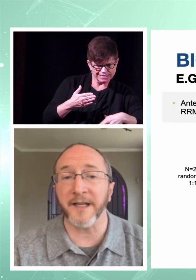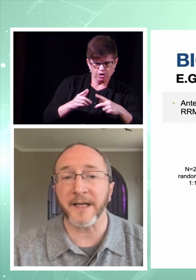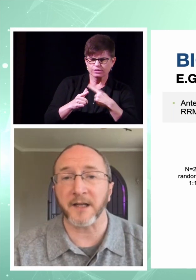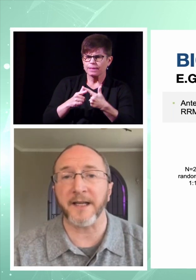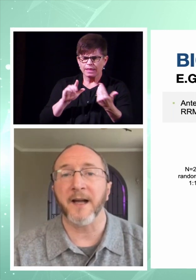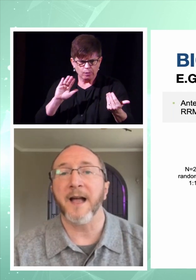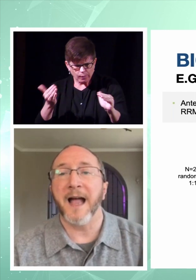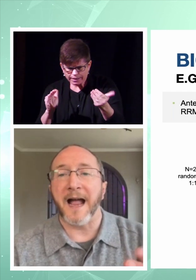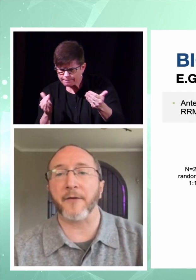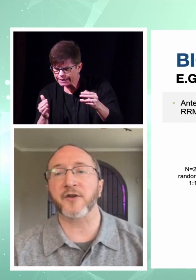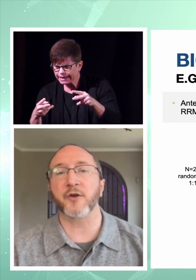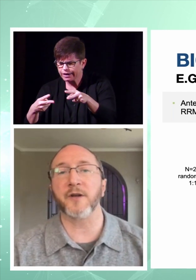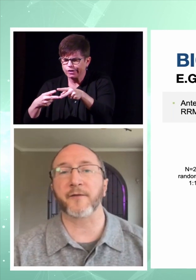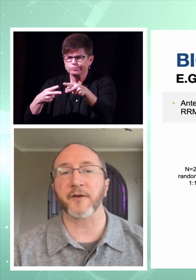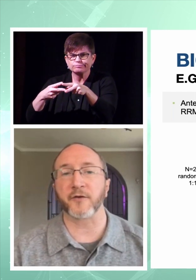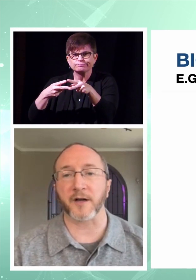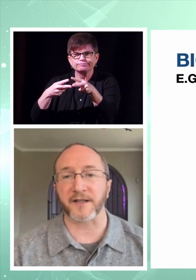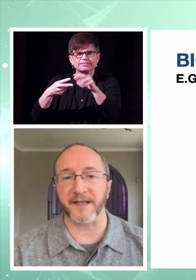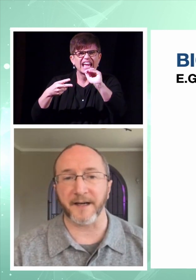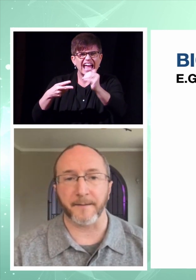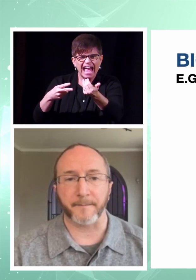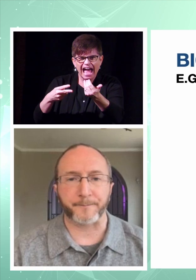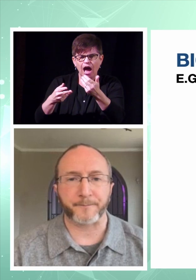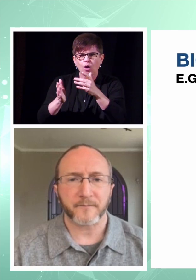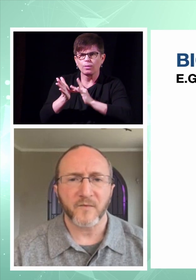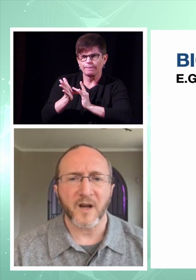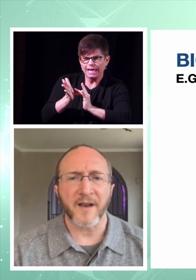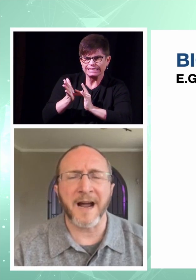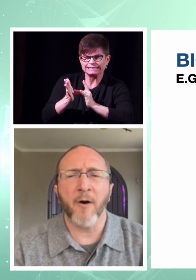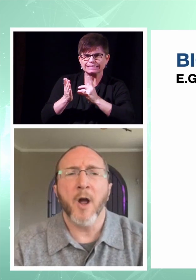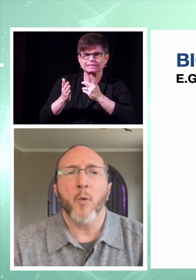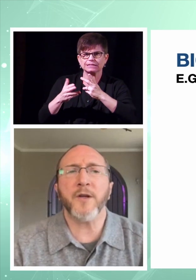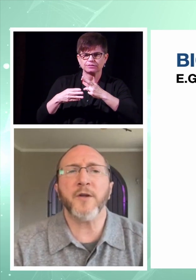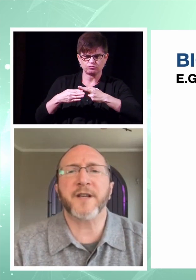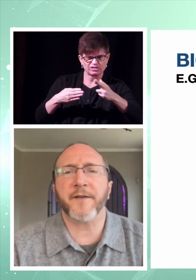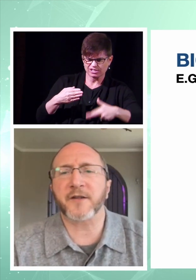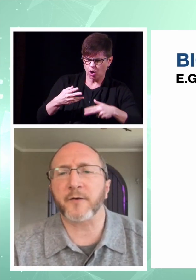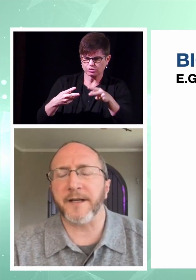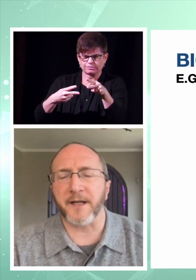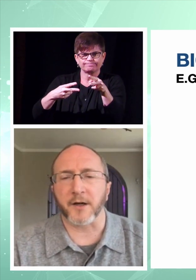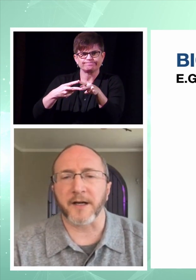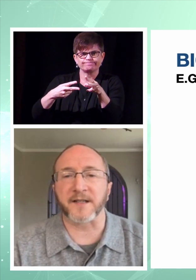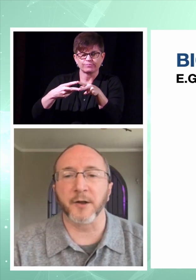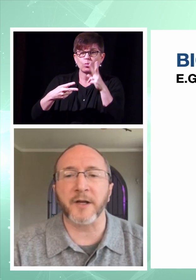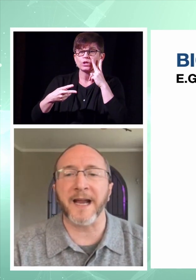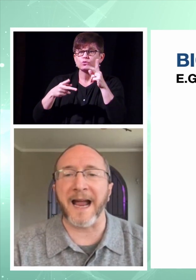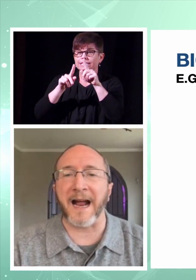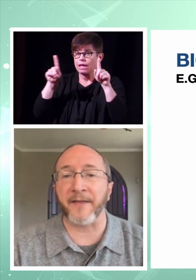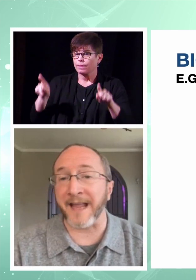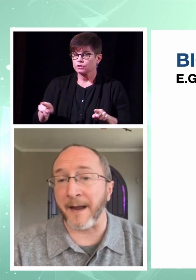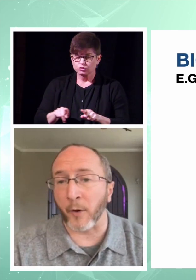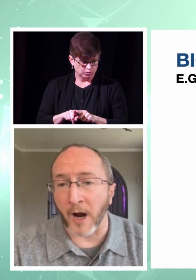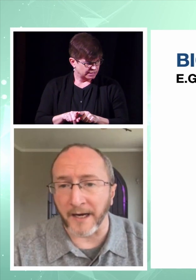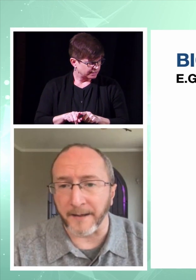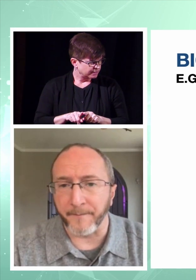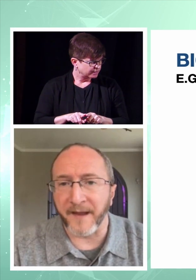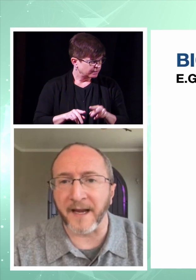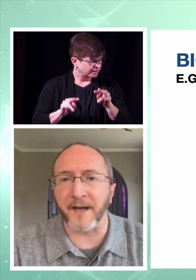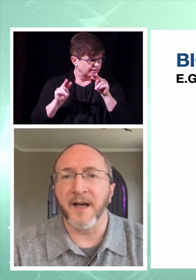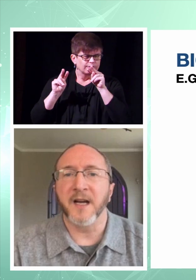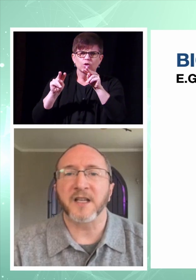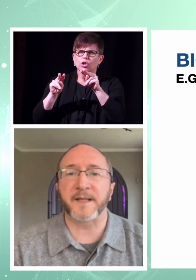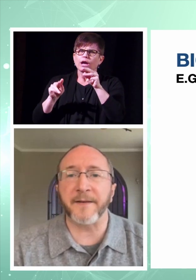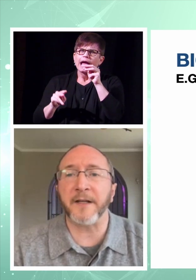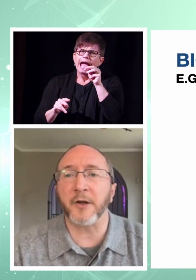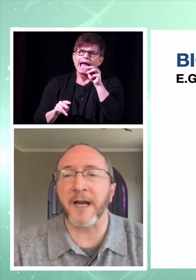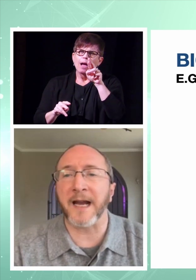compare clinically how the two different drugs did. Now, what you see on the screen here is looking at the MRI